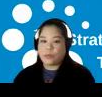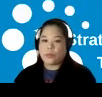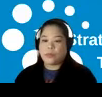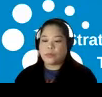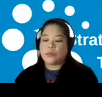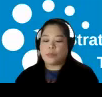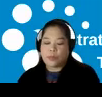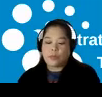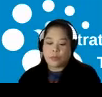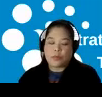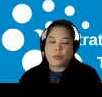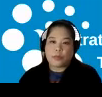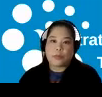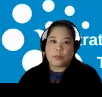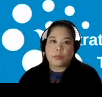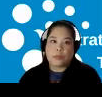us,